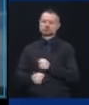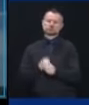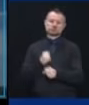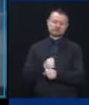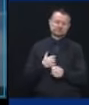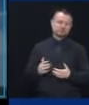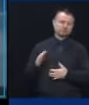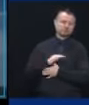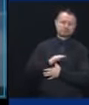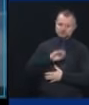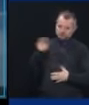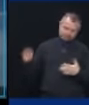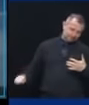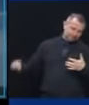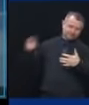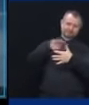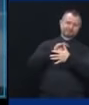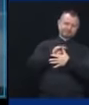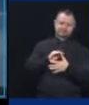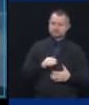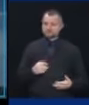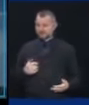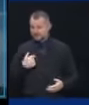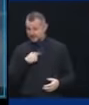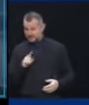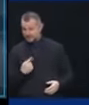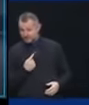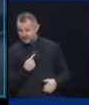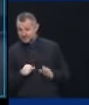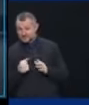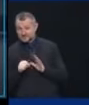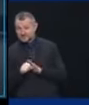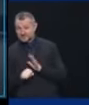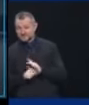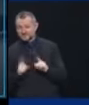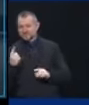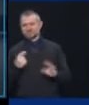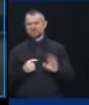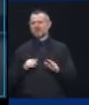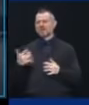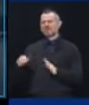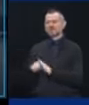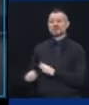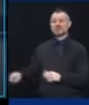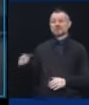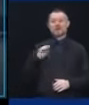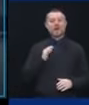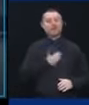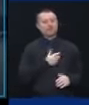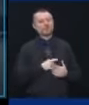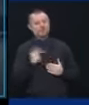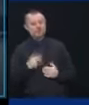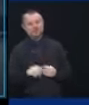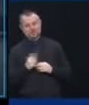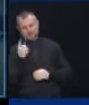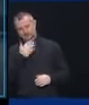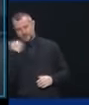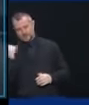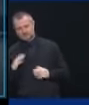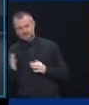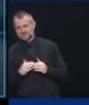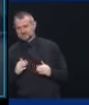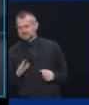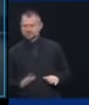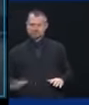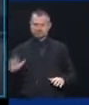nation. We won't be the first, but our program will be the best. The goal of all of this,